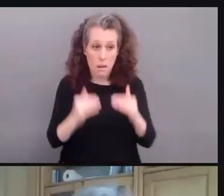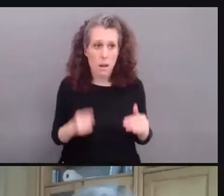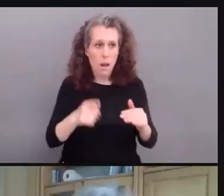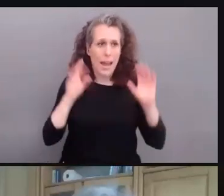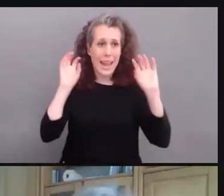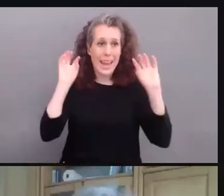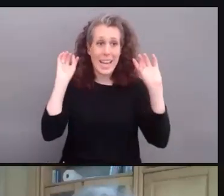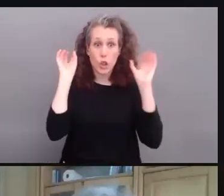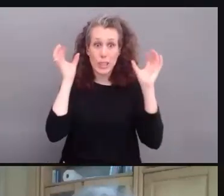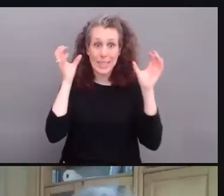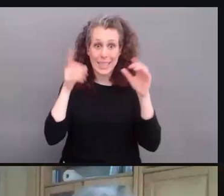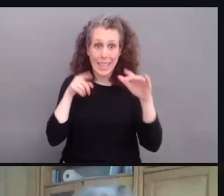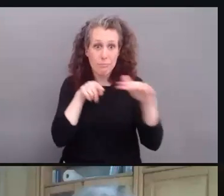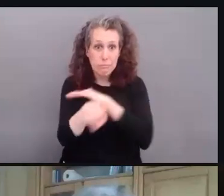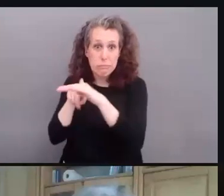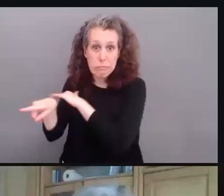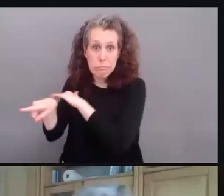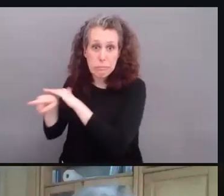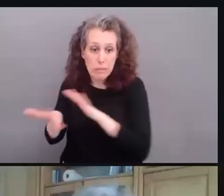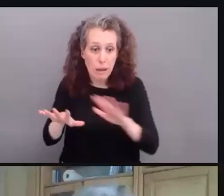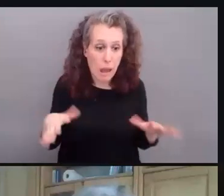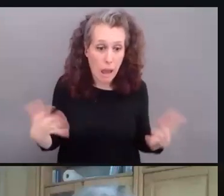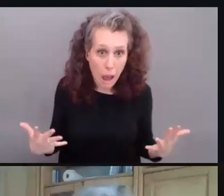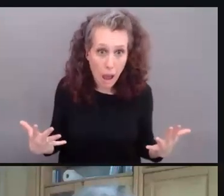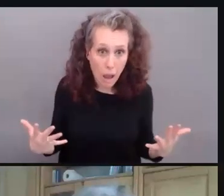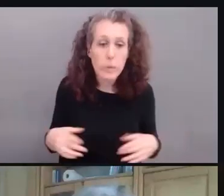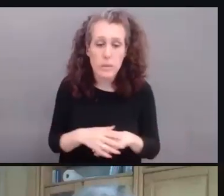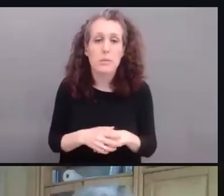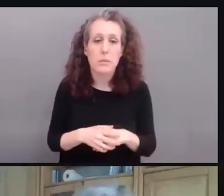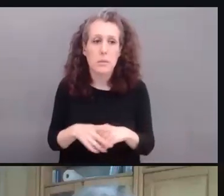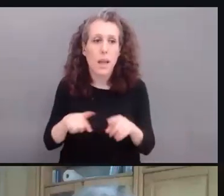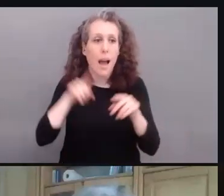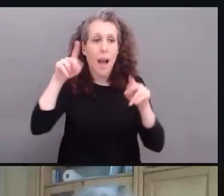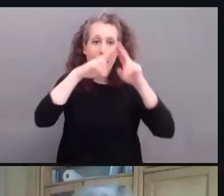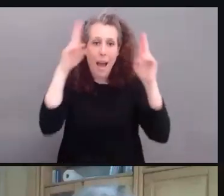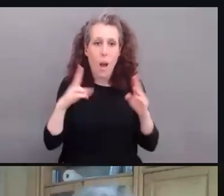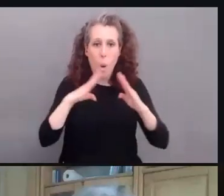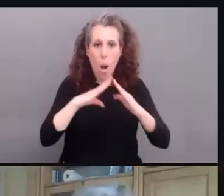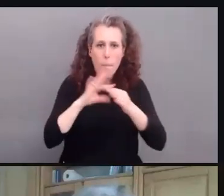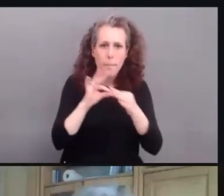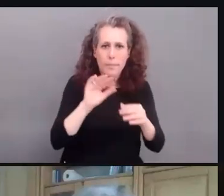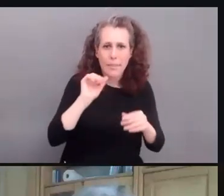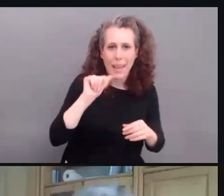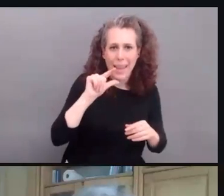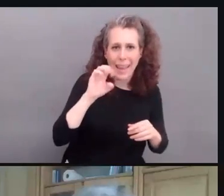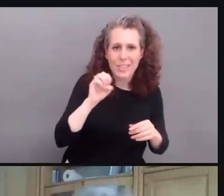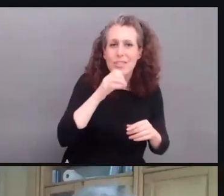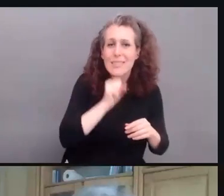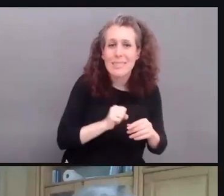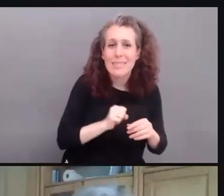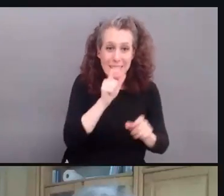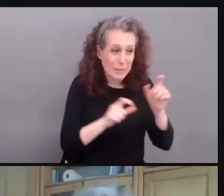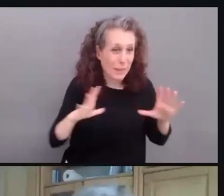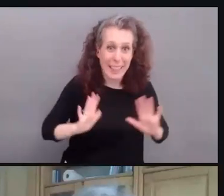and dealing also with adaptable housing, which is in an aging society, I think, very important that you